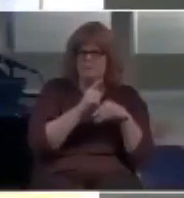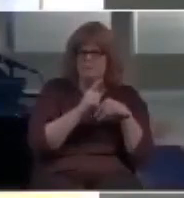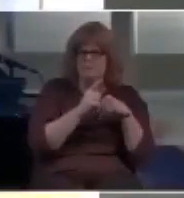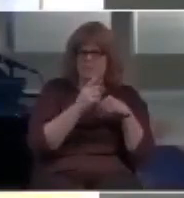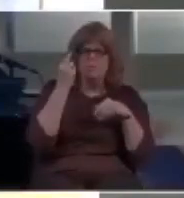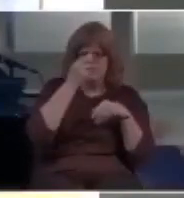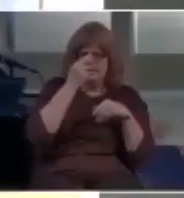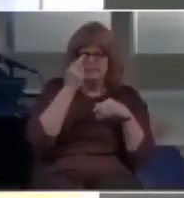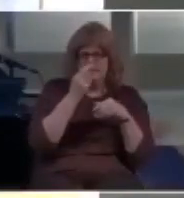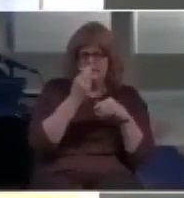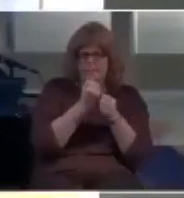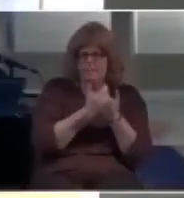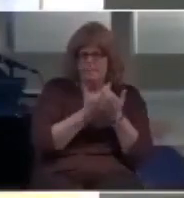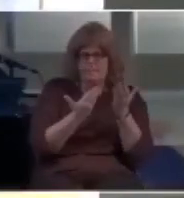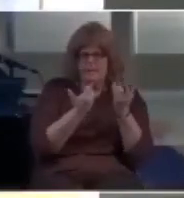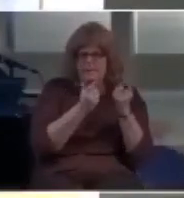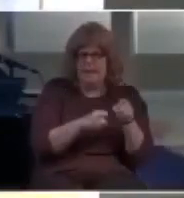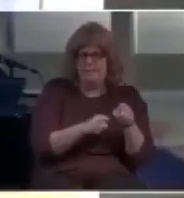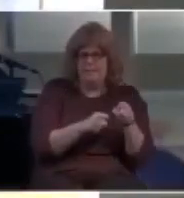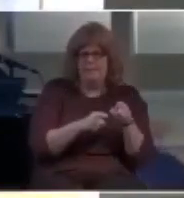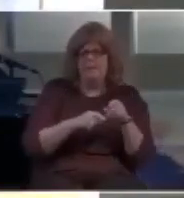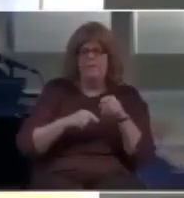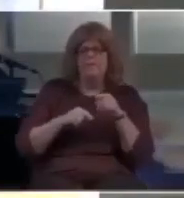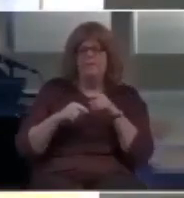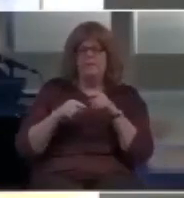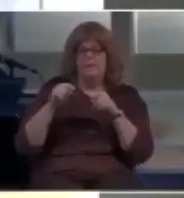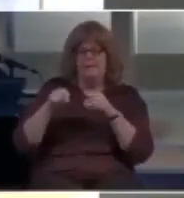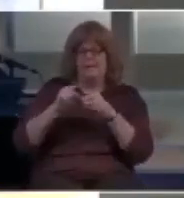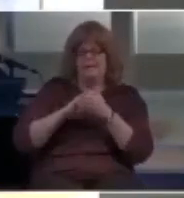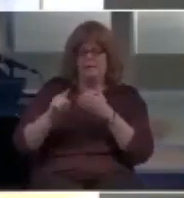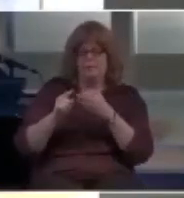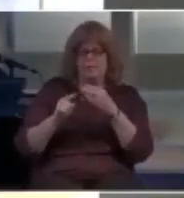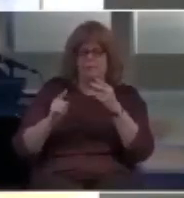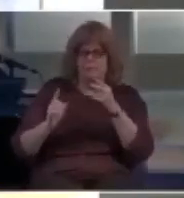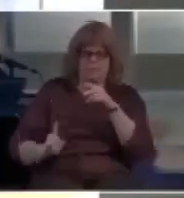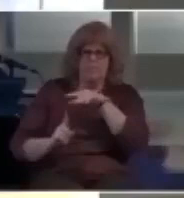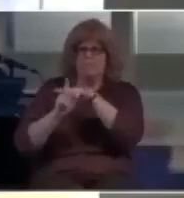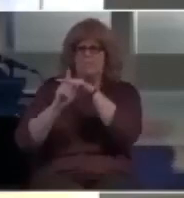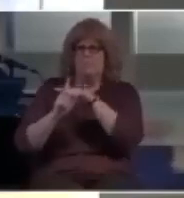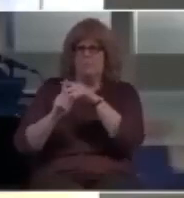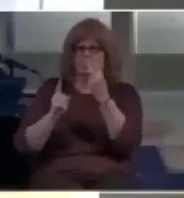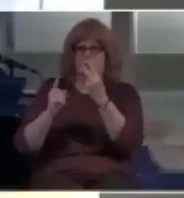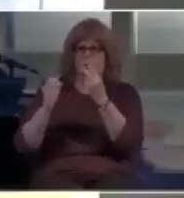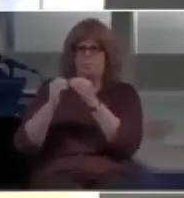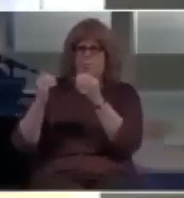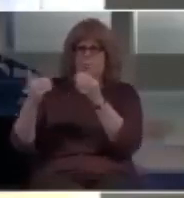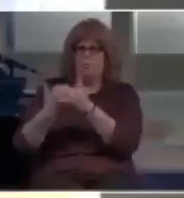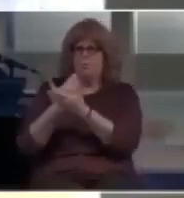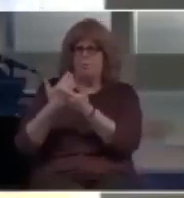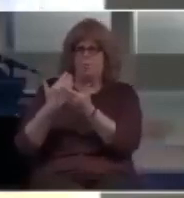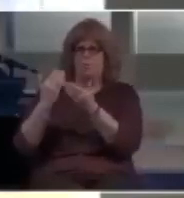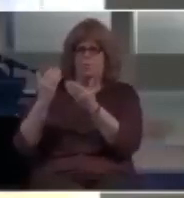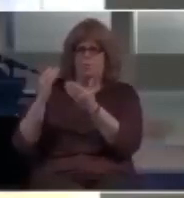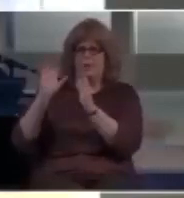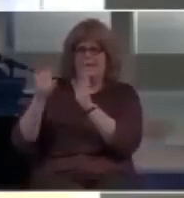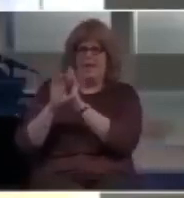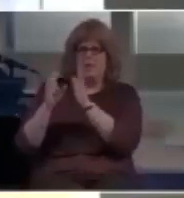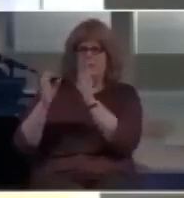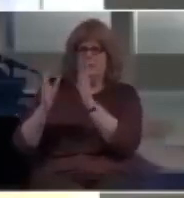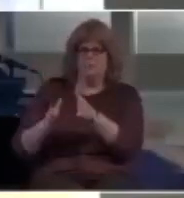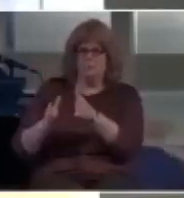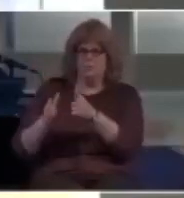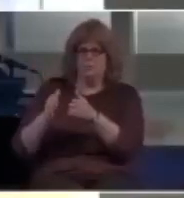about, this week we see two other characters introduced to us through John's vision, his